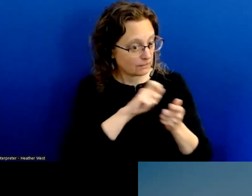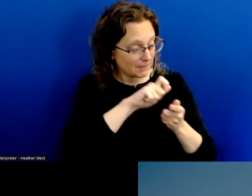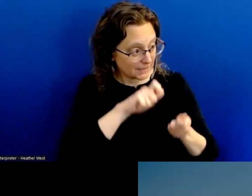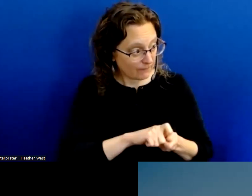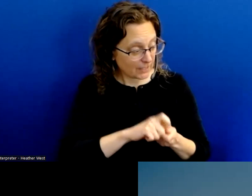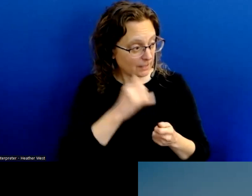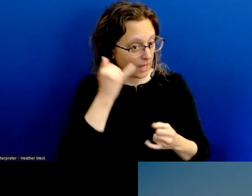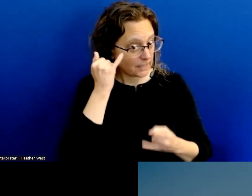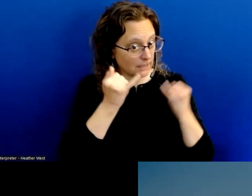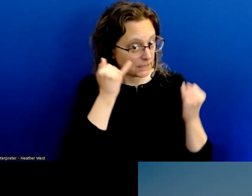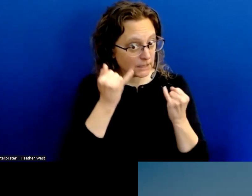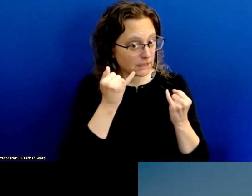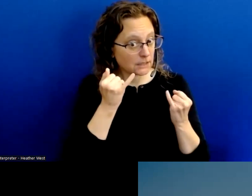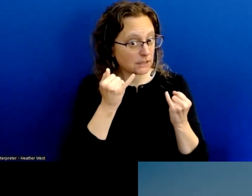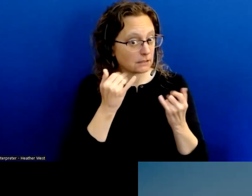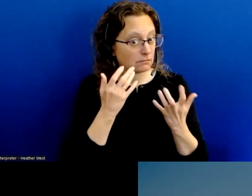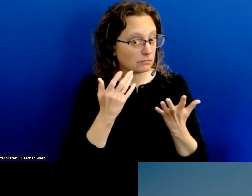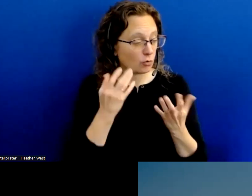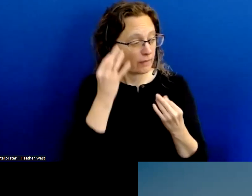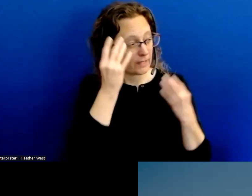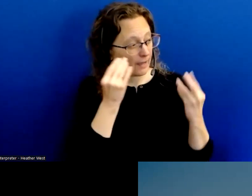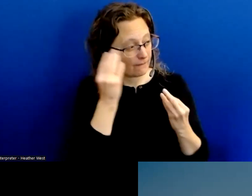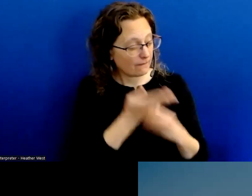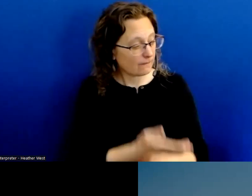specifics that you're looking at?